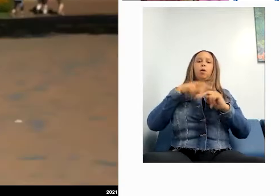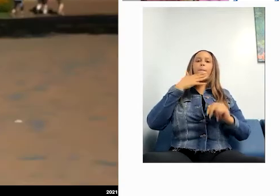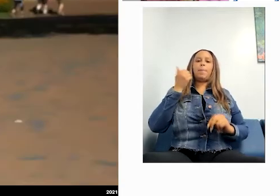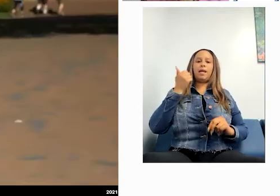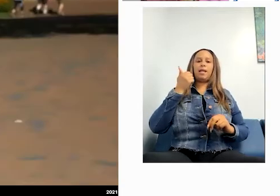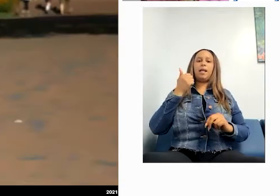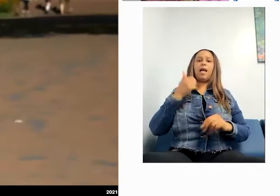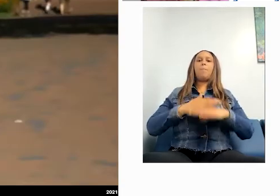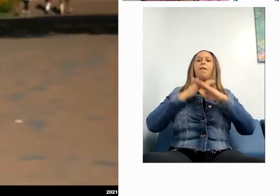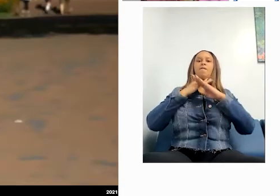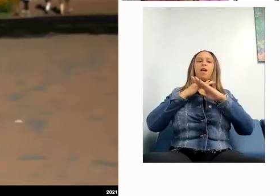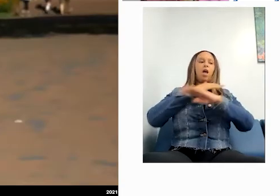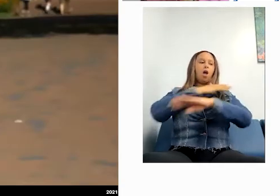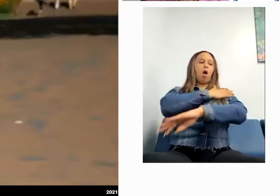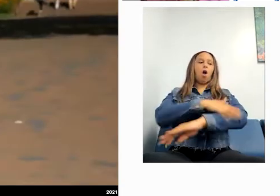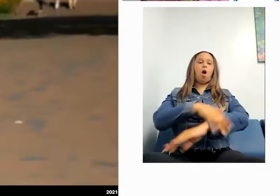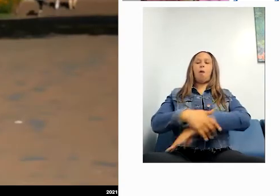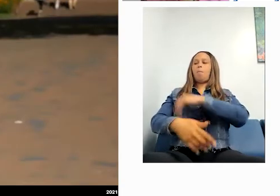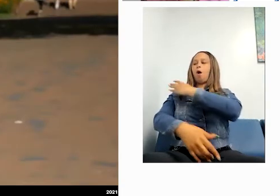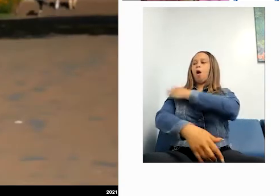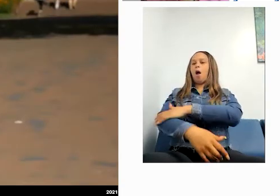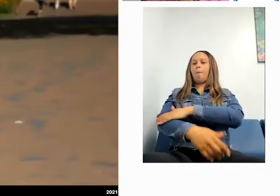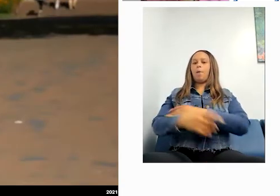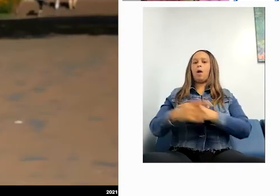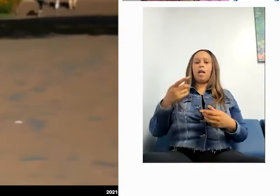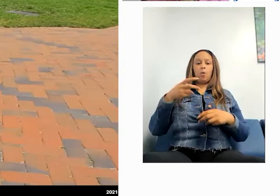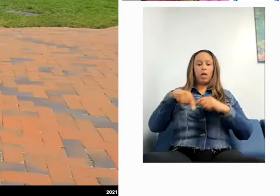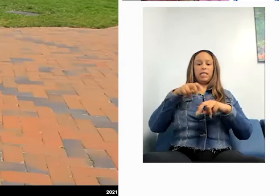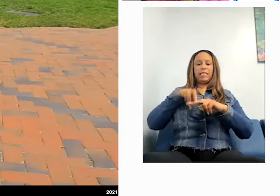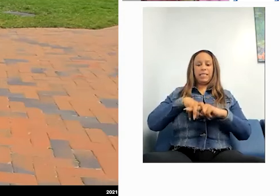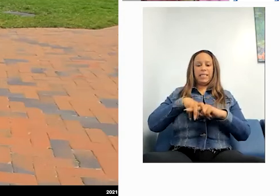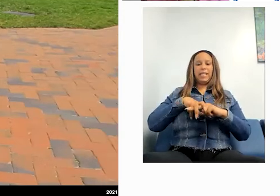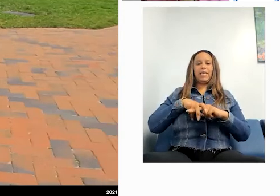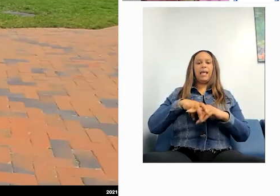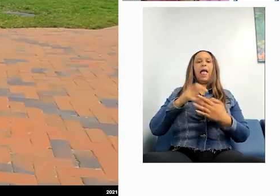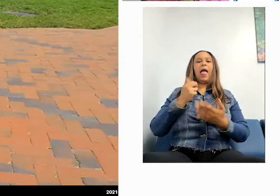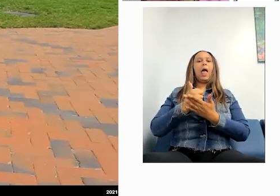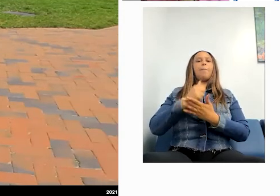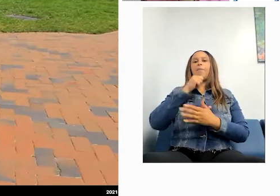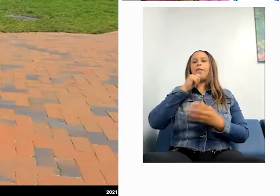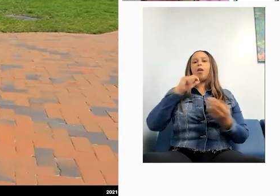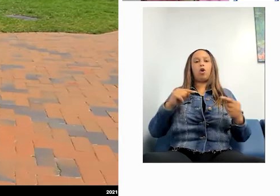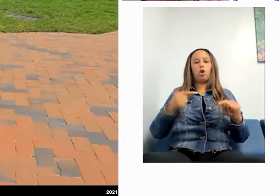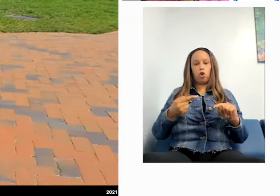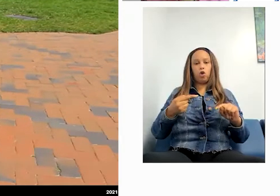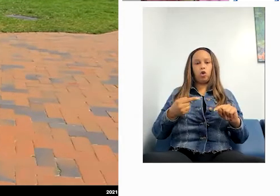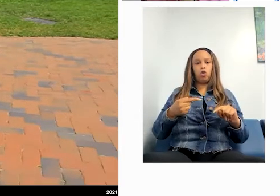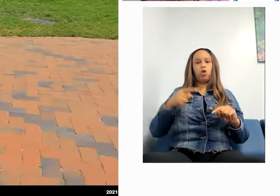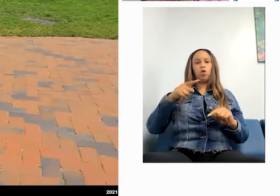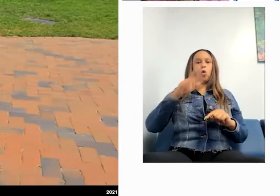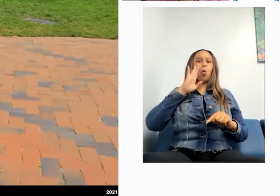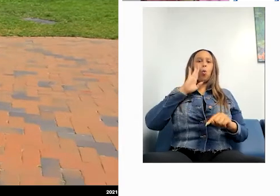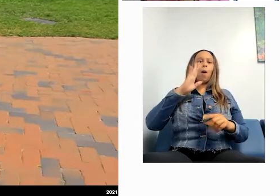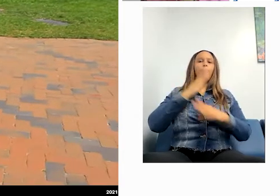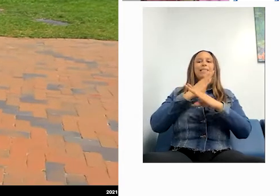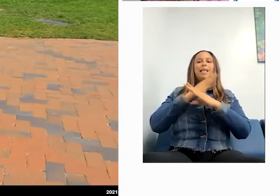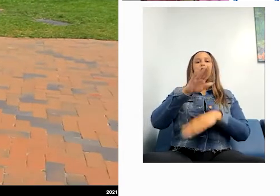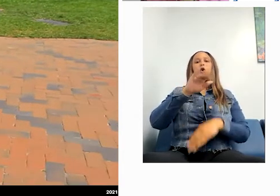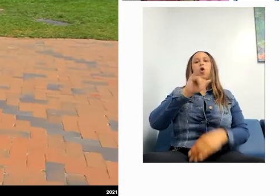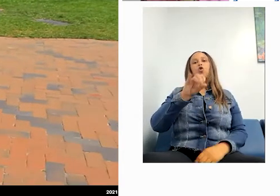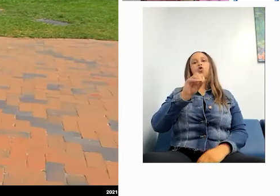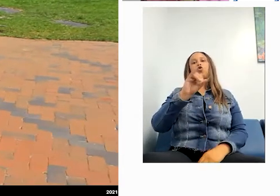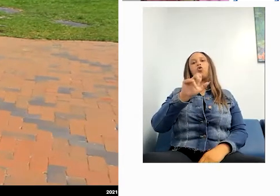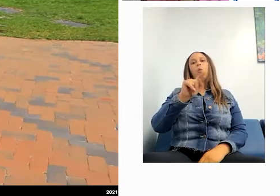when wheeling because the joints are in a harmful position. Sitting upright will protect your joints and muscles, but may feel less